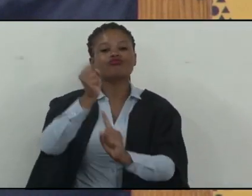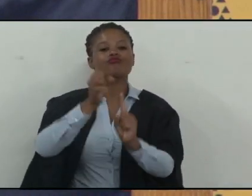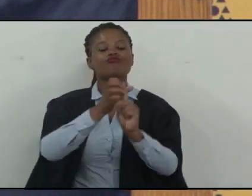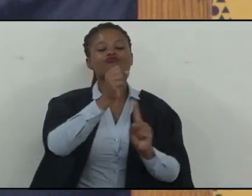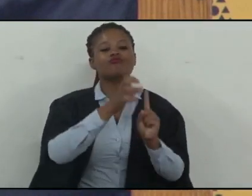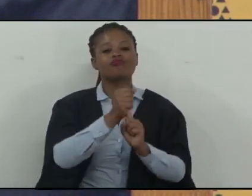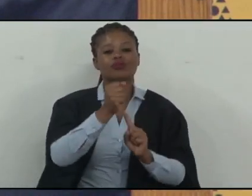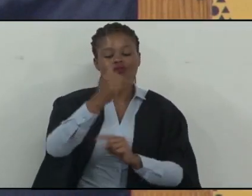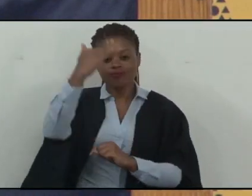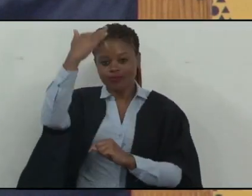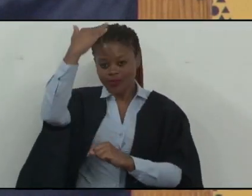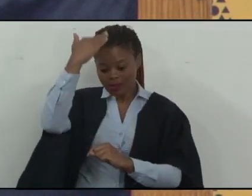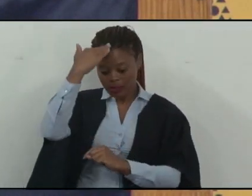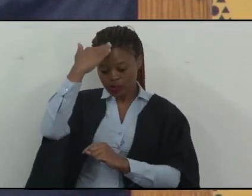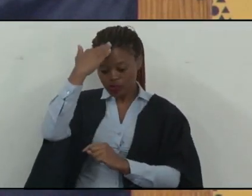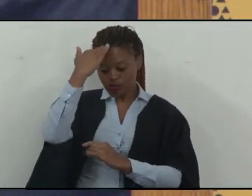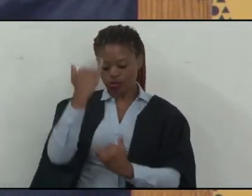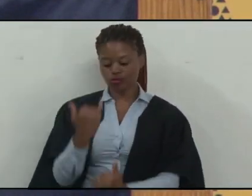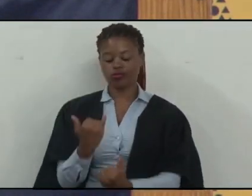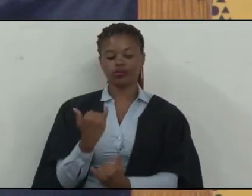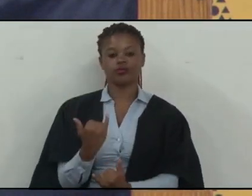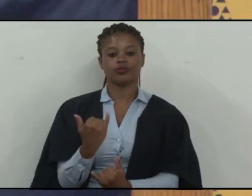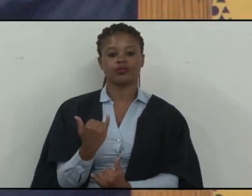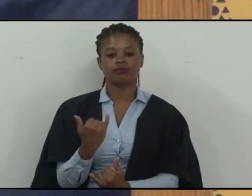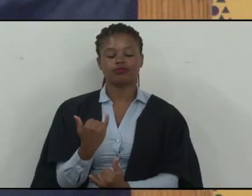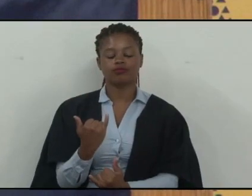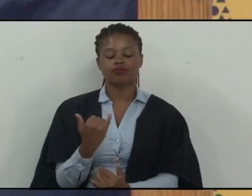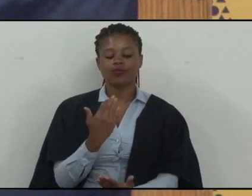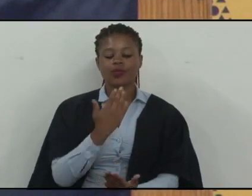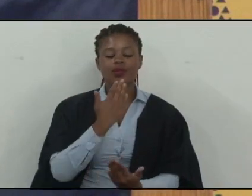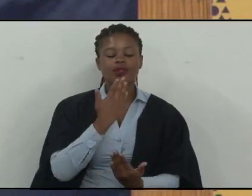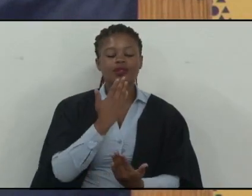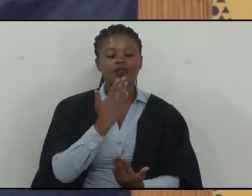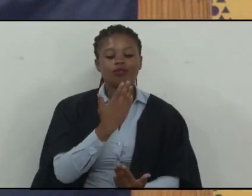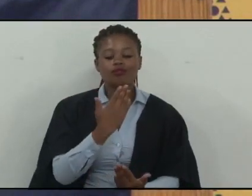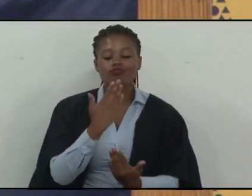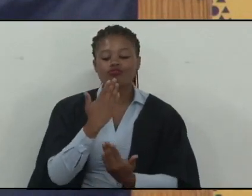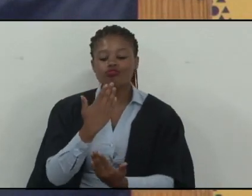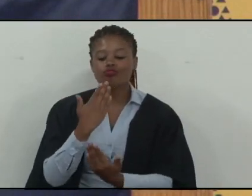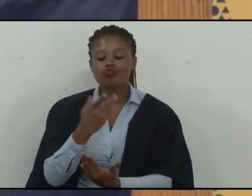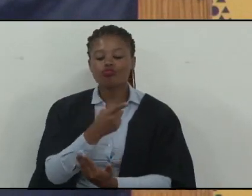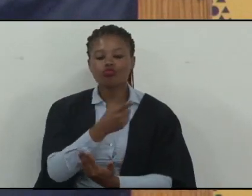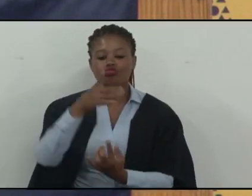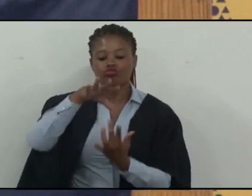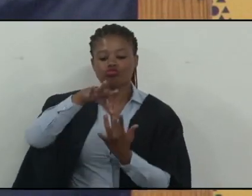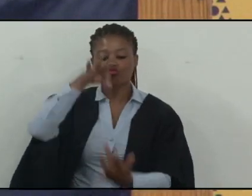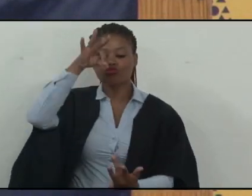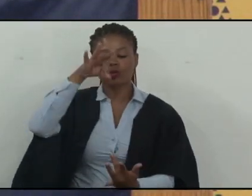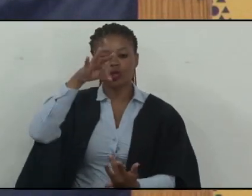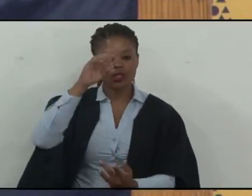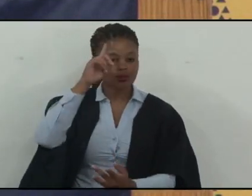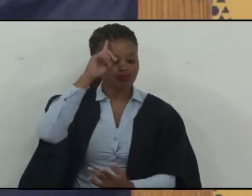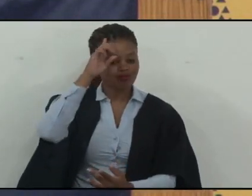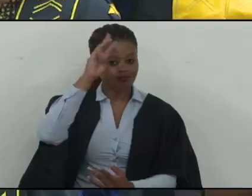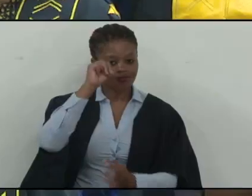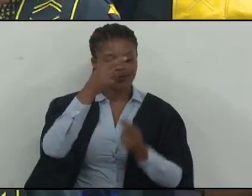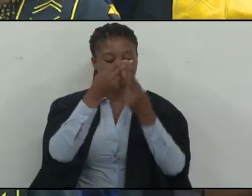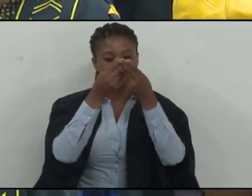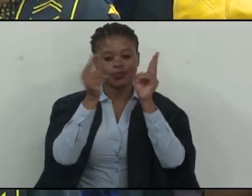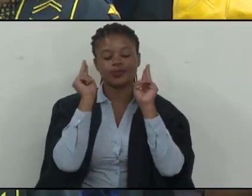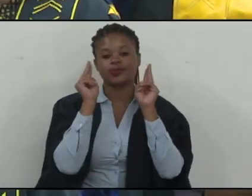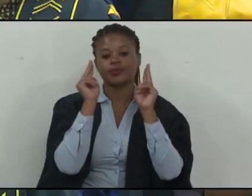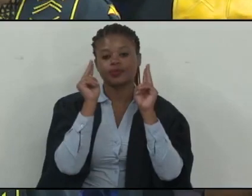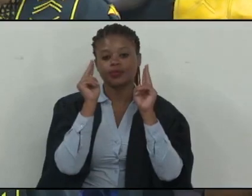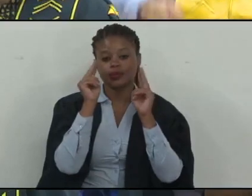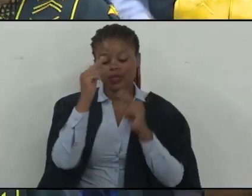in graduating here today. And thank you for choosing Nelson Mandela University.